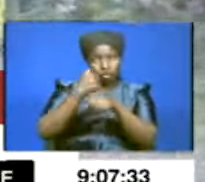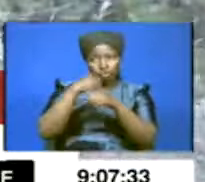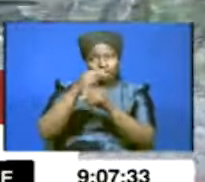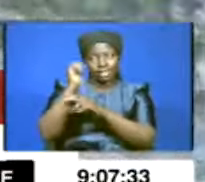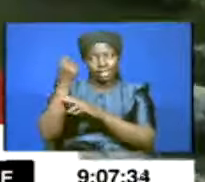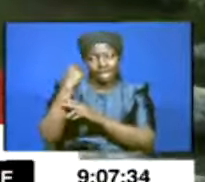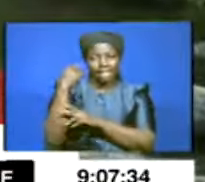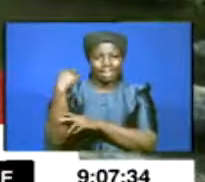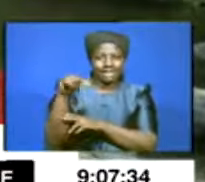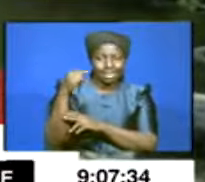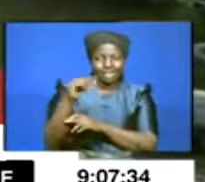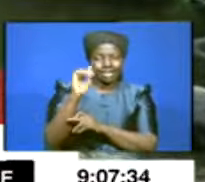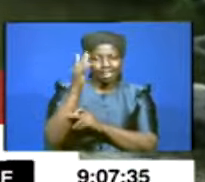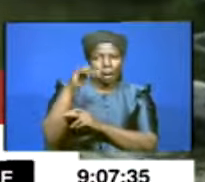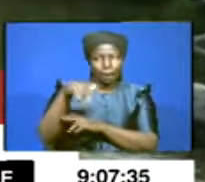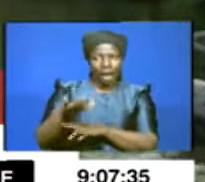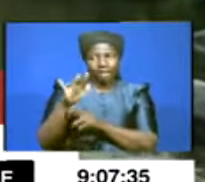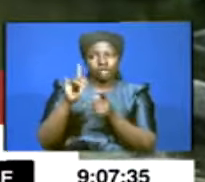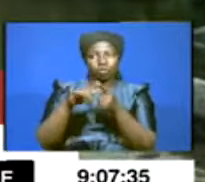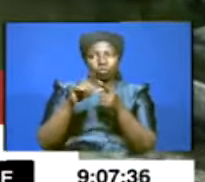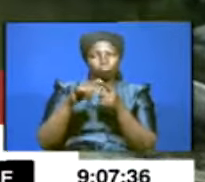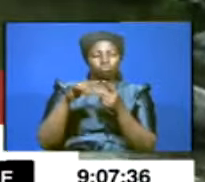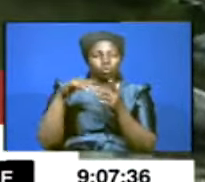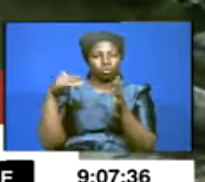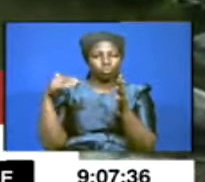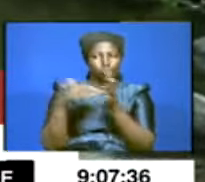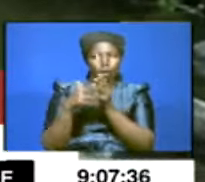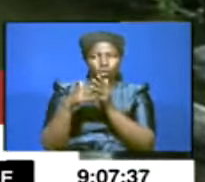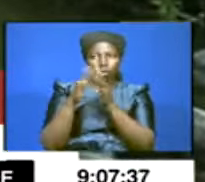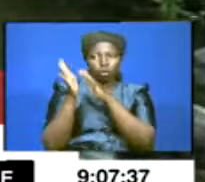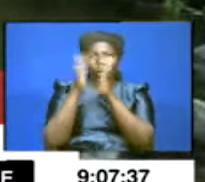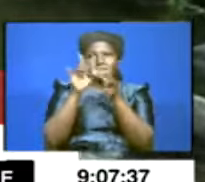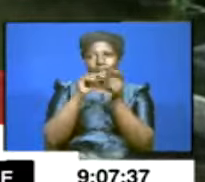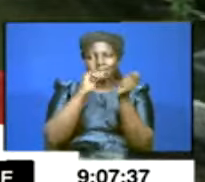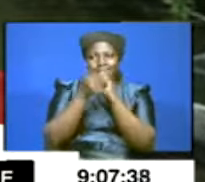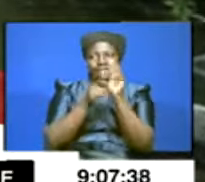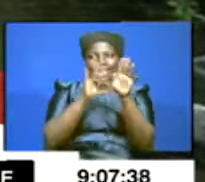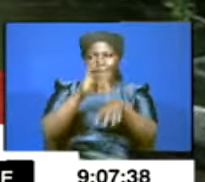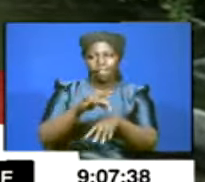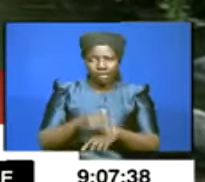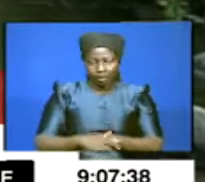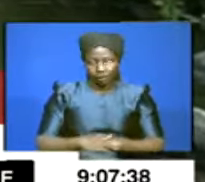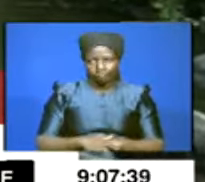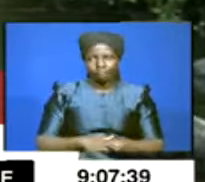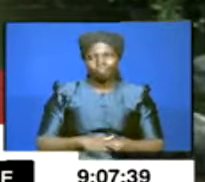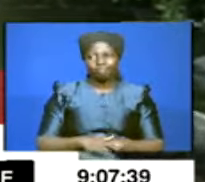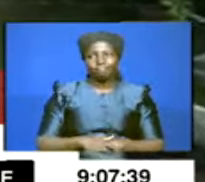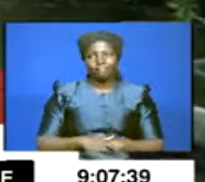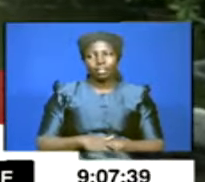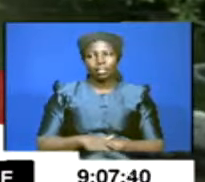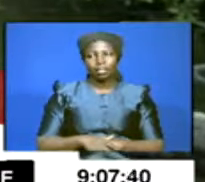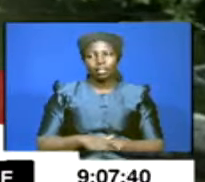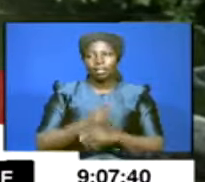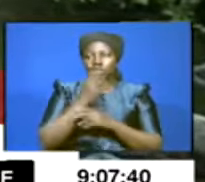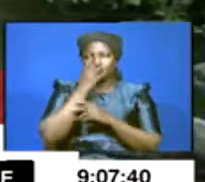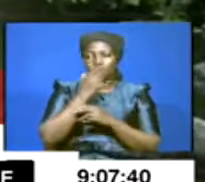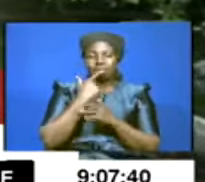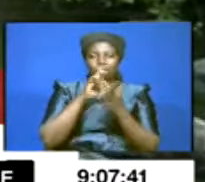of climate change. President William Ruto has launched a program to plant 15 billion trees by the